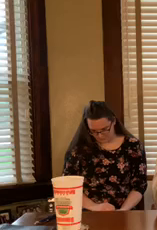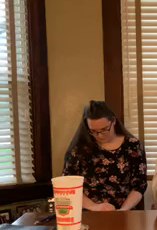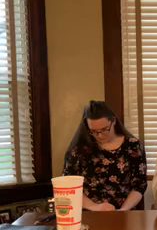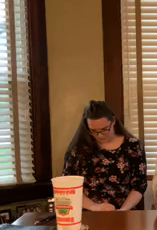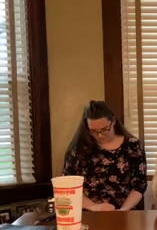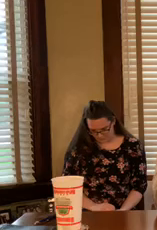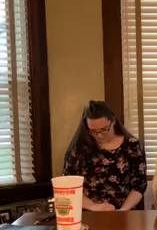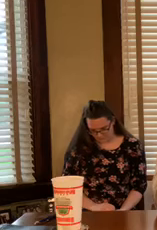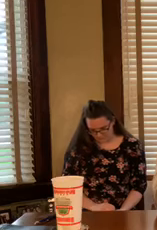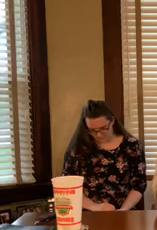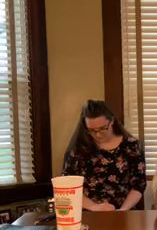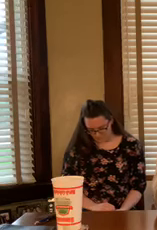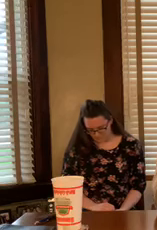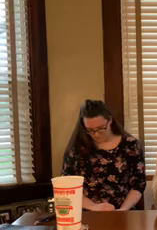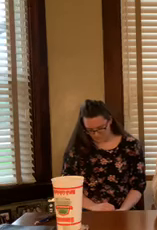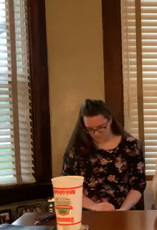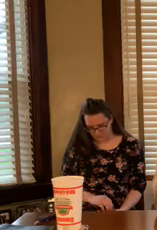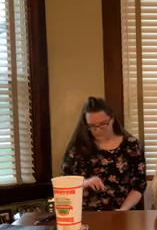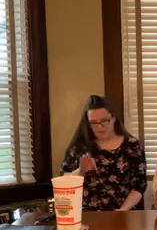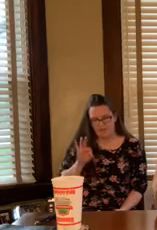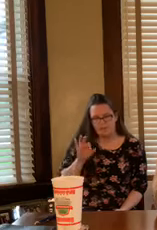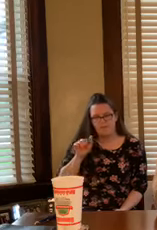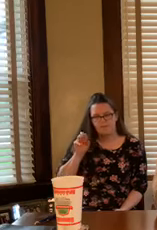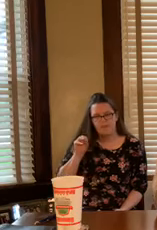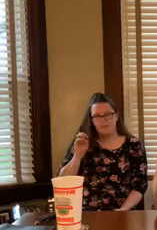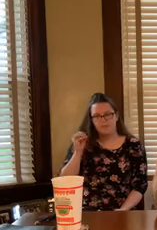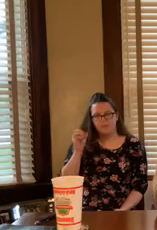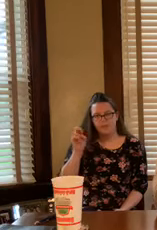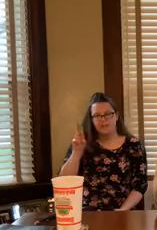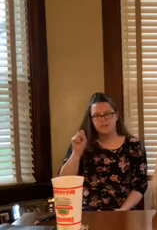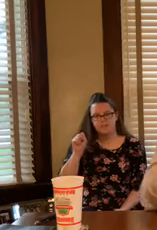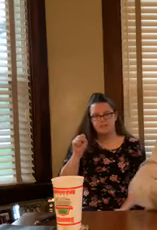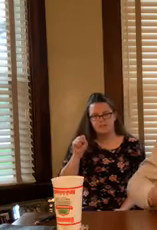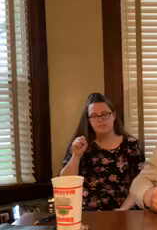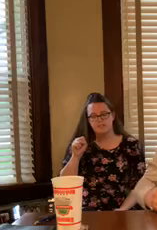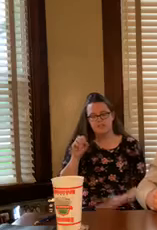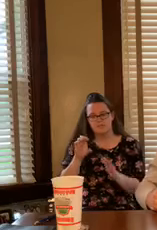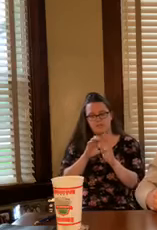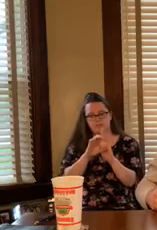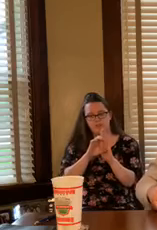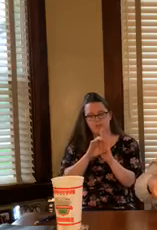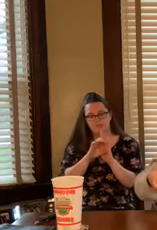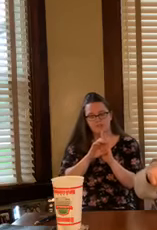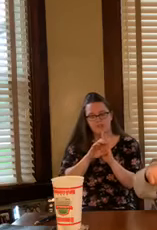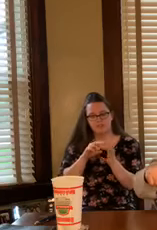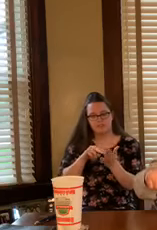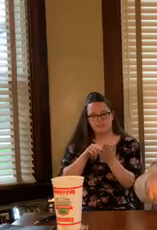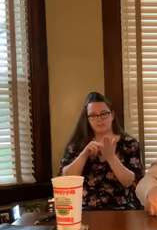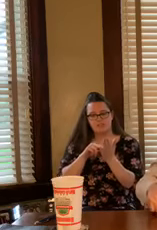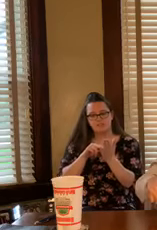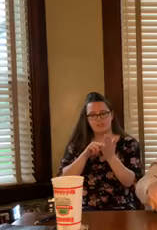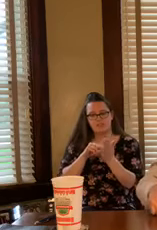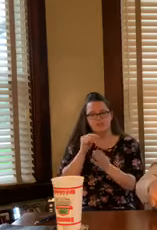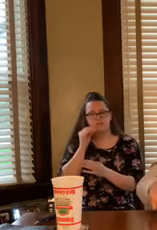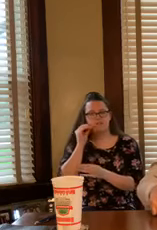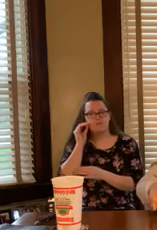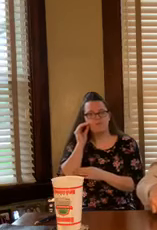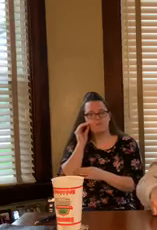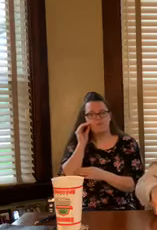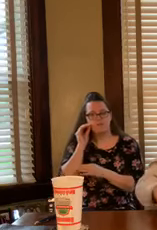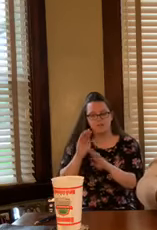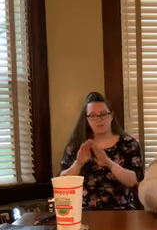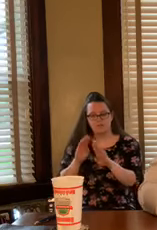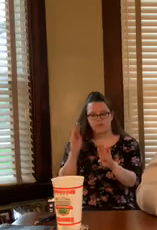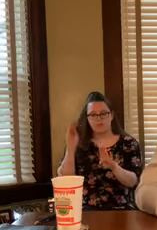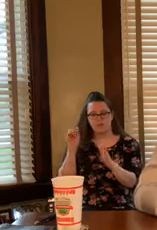very famous picture of Jesus standing outside the door of a home knocking.